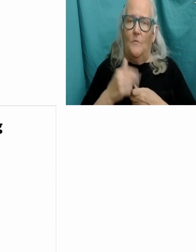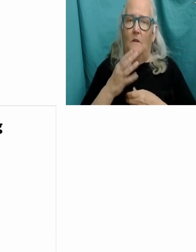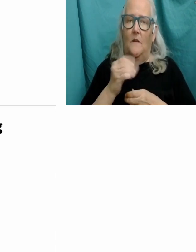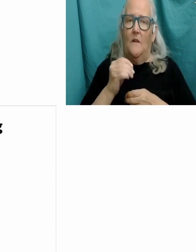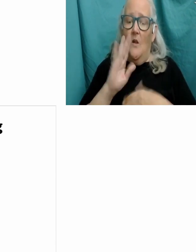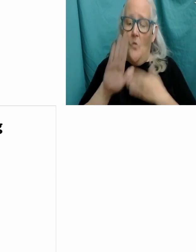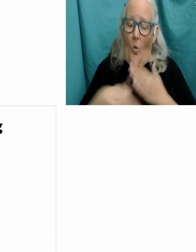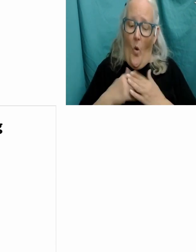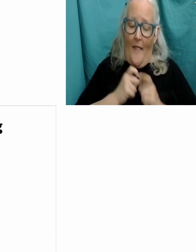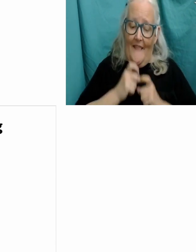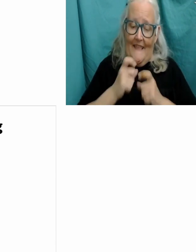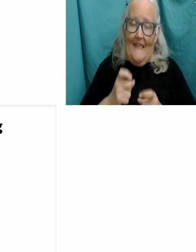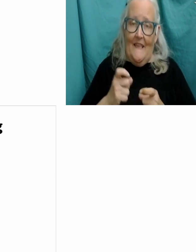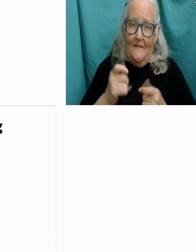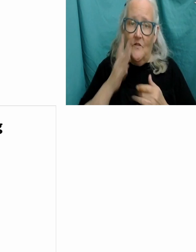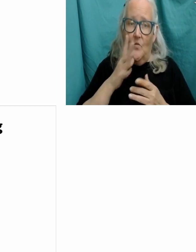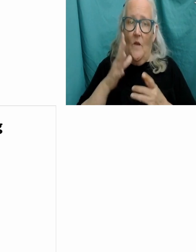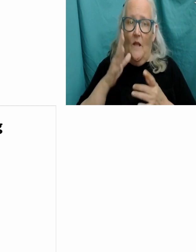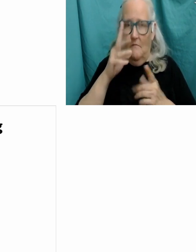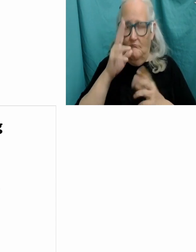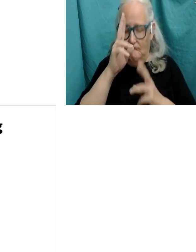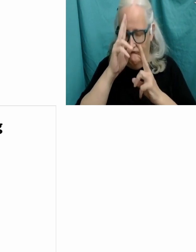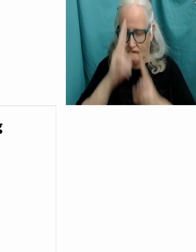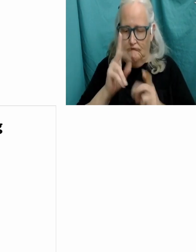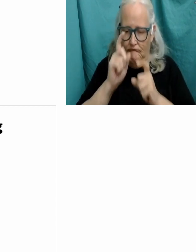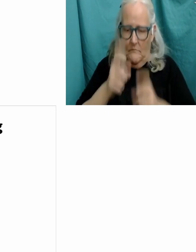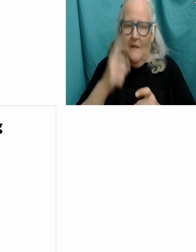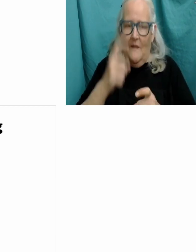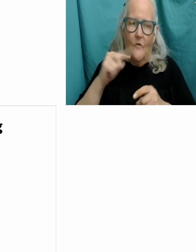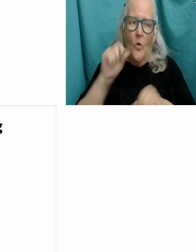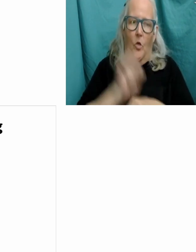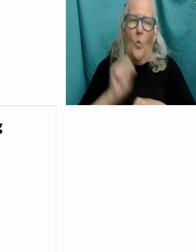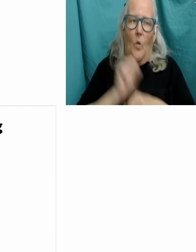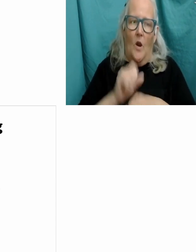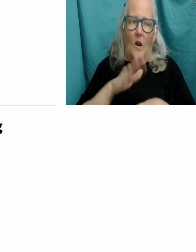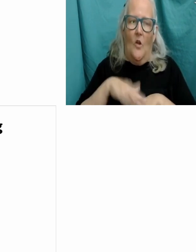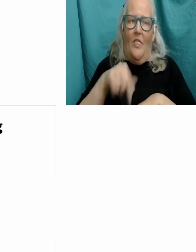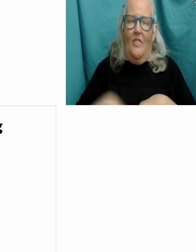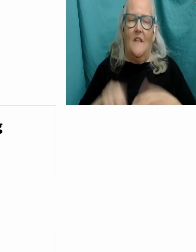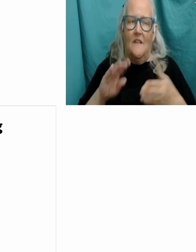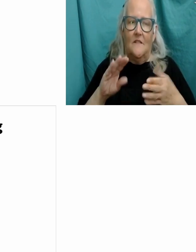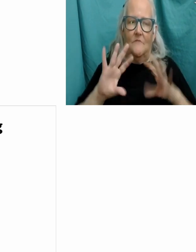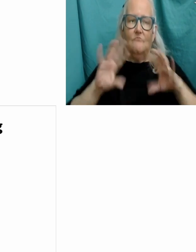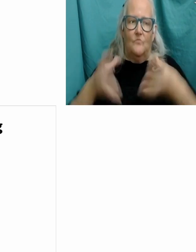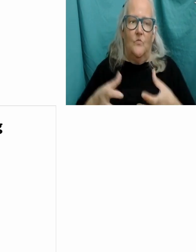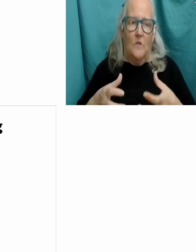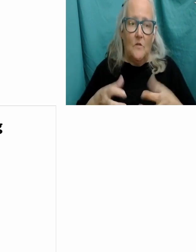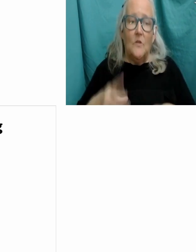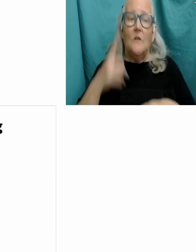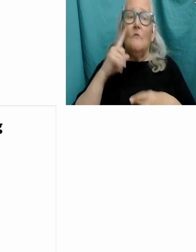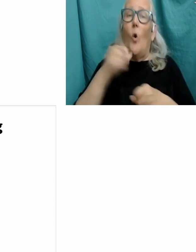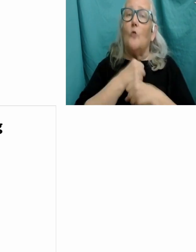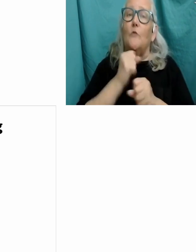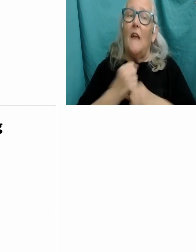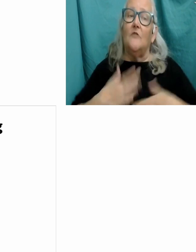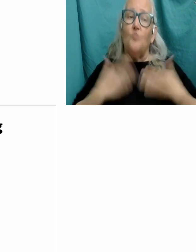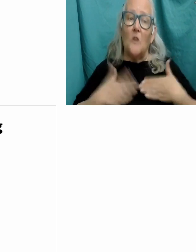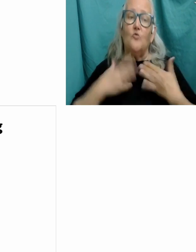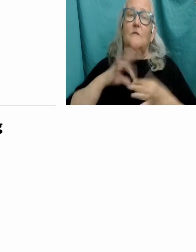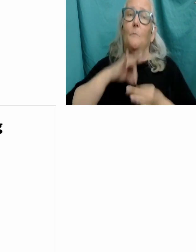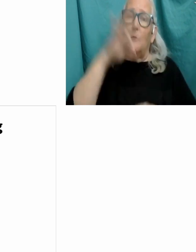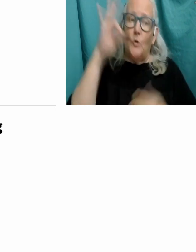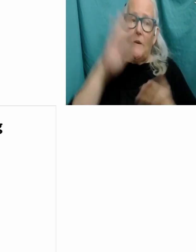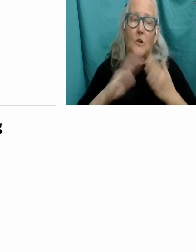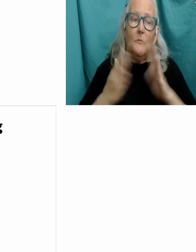of this congregation. The words are on your screen. To create joyful spiritual community where